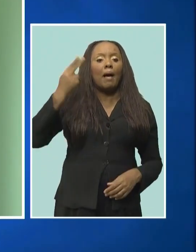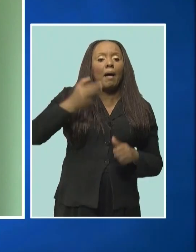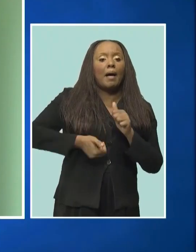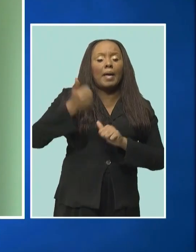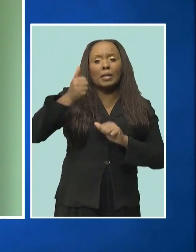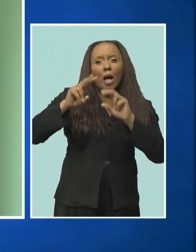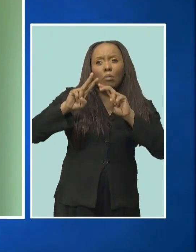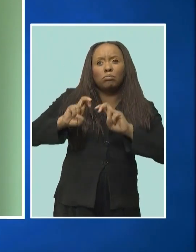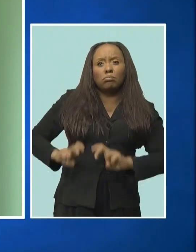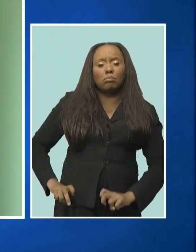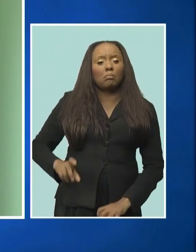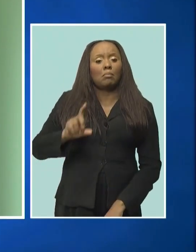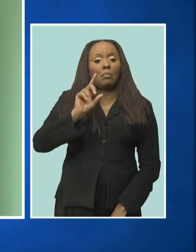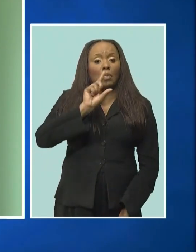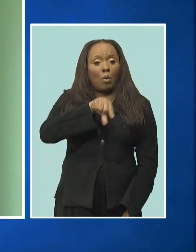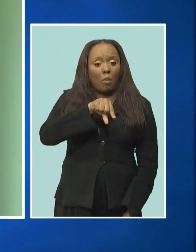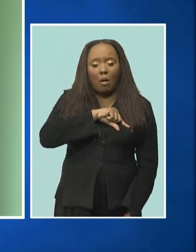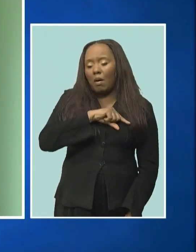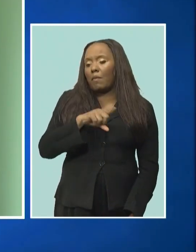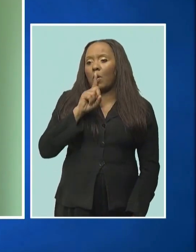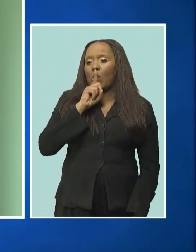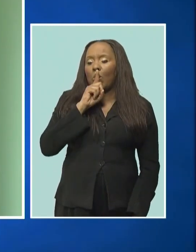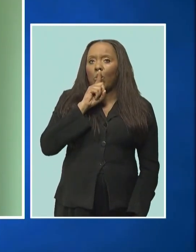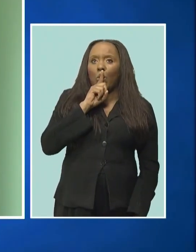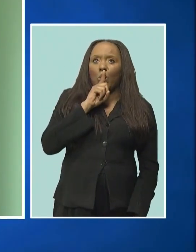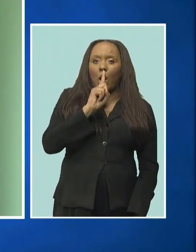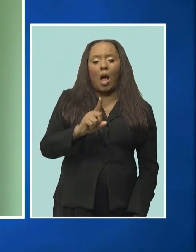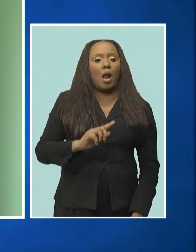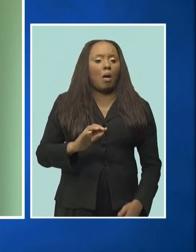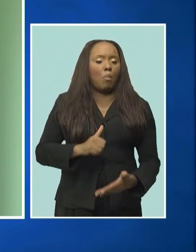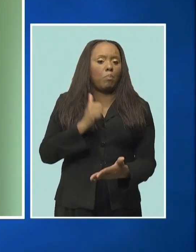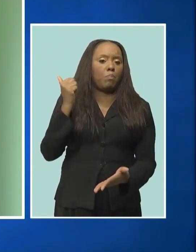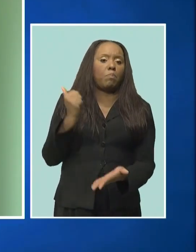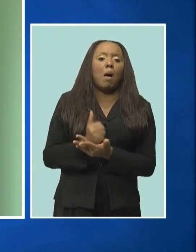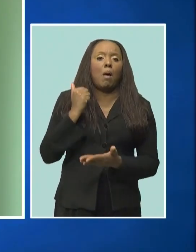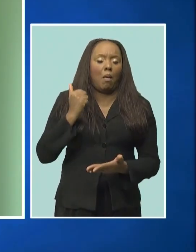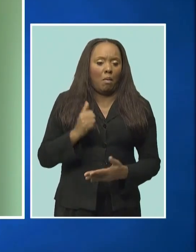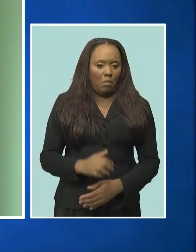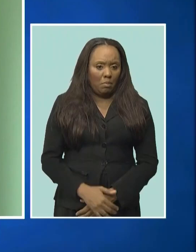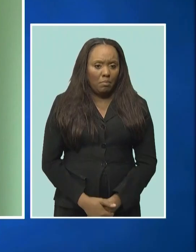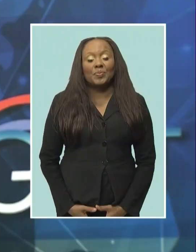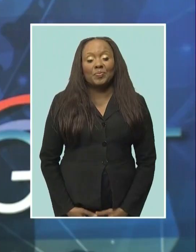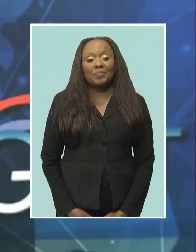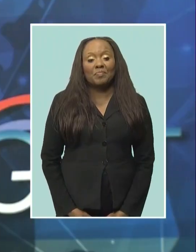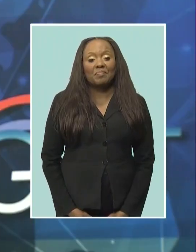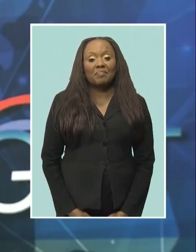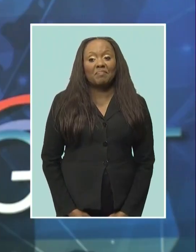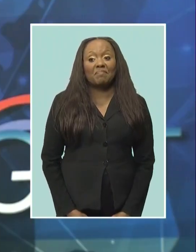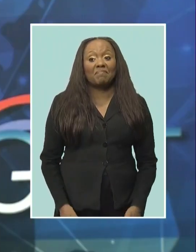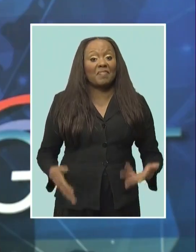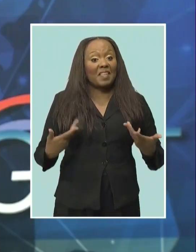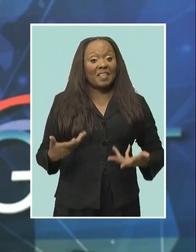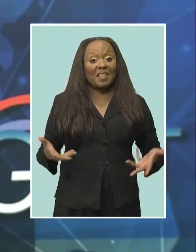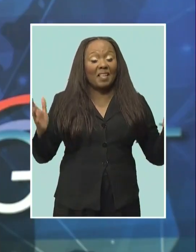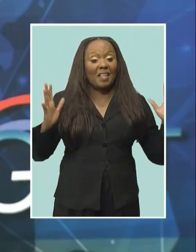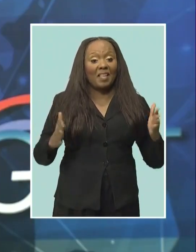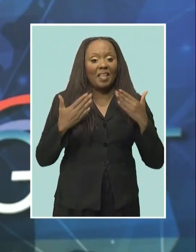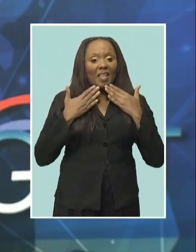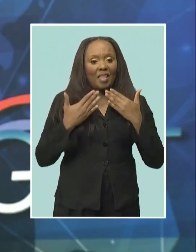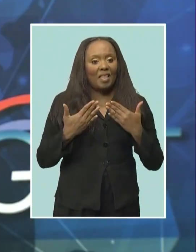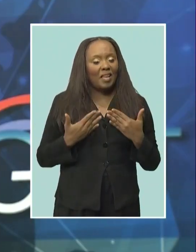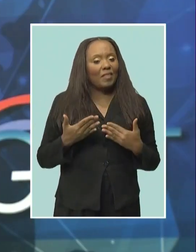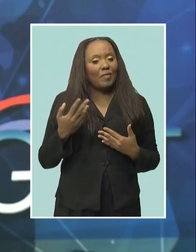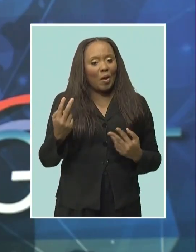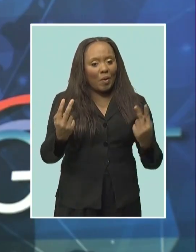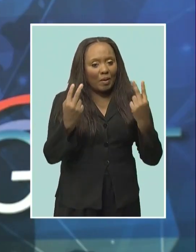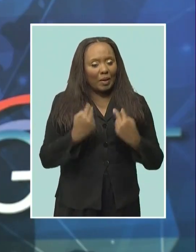the qualification itself has the full rigor that they would expect. Well, that's our time tonight. Thank you for yours.